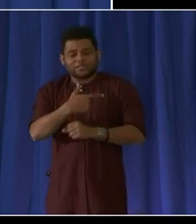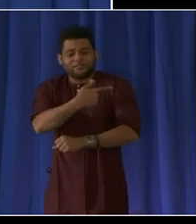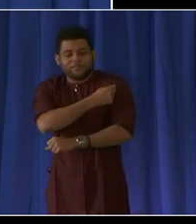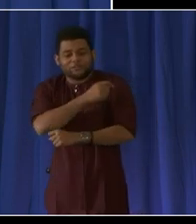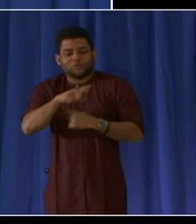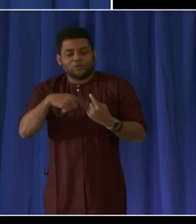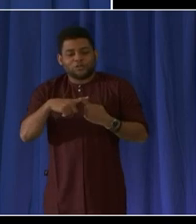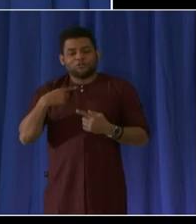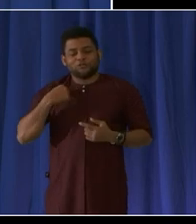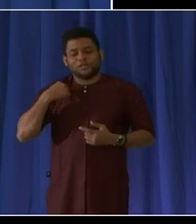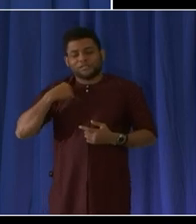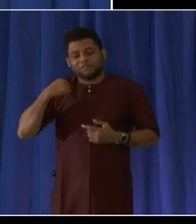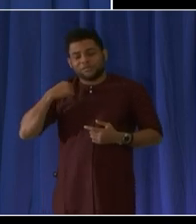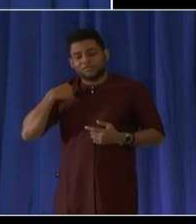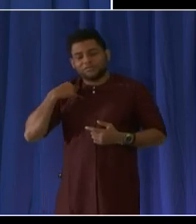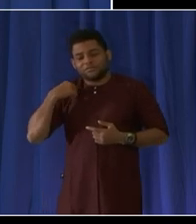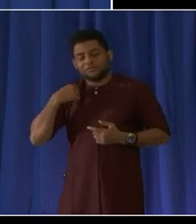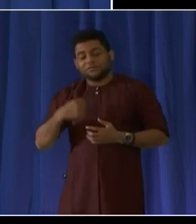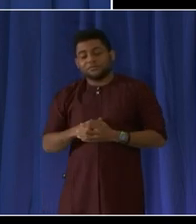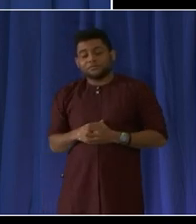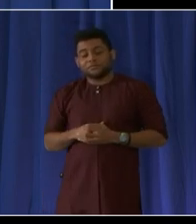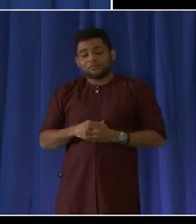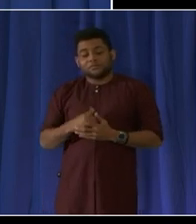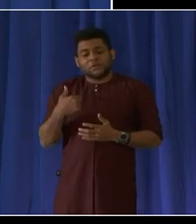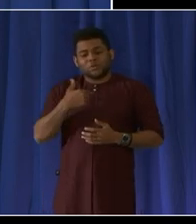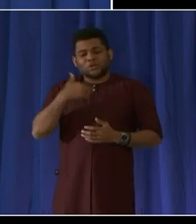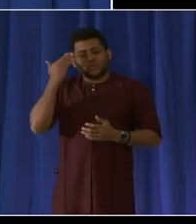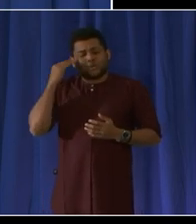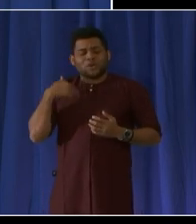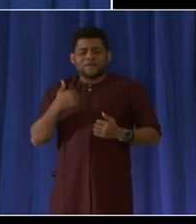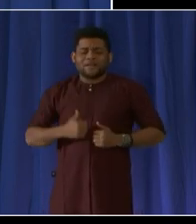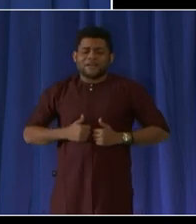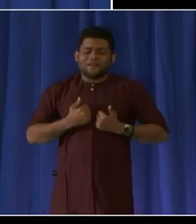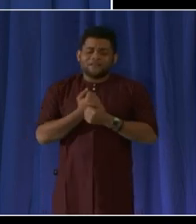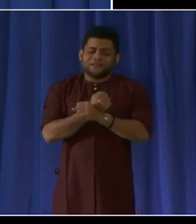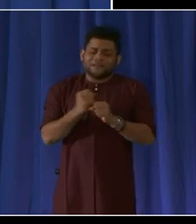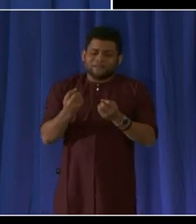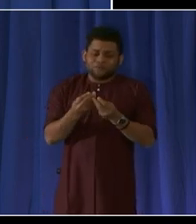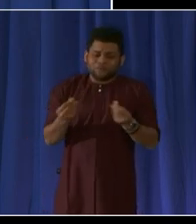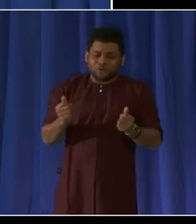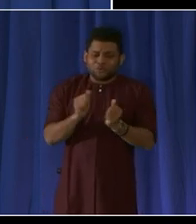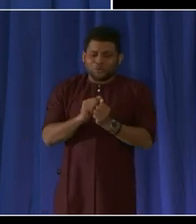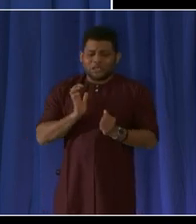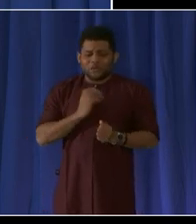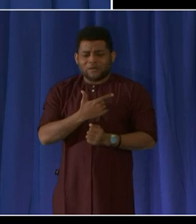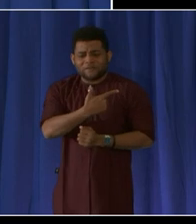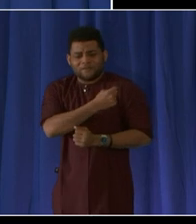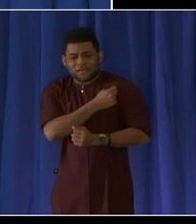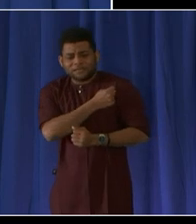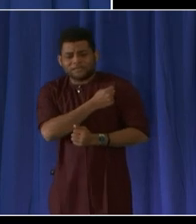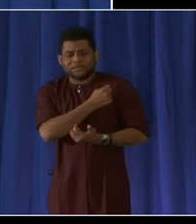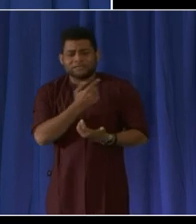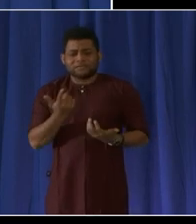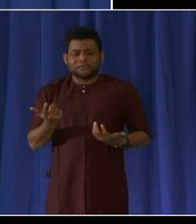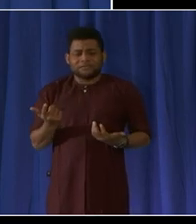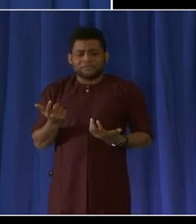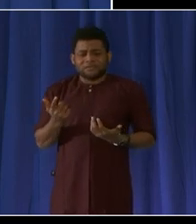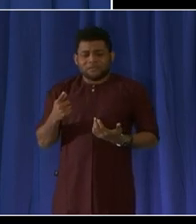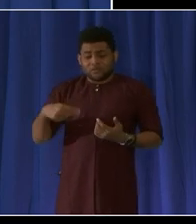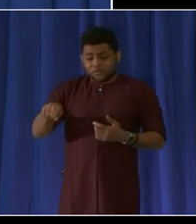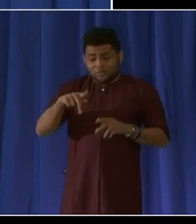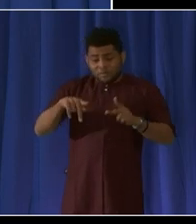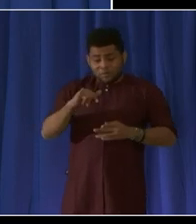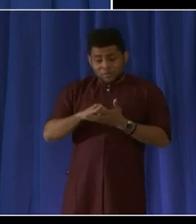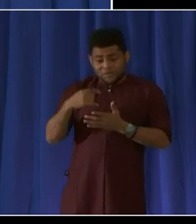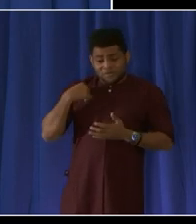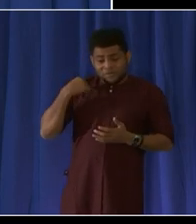vaccinated when we're eligible. We know that we have life-saving solutions in our vaccine. Reminder to those that are eligible